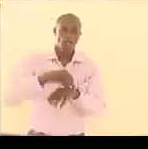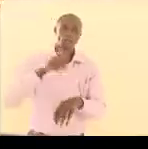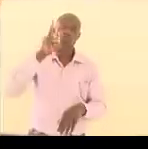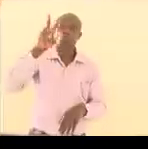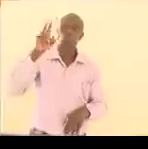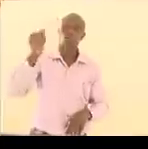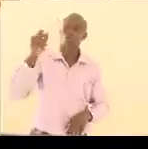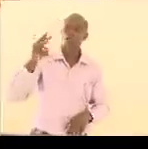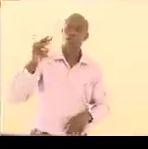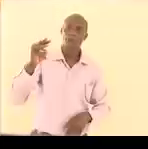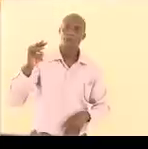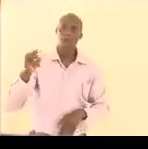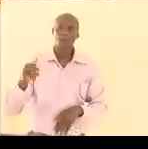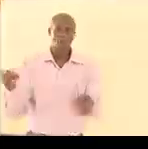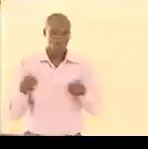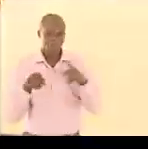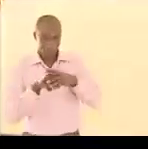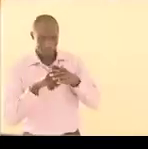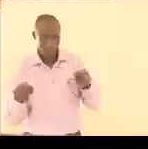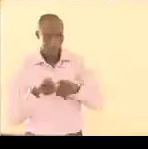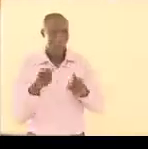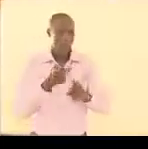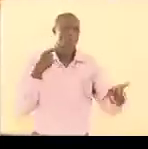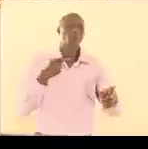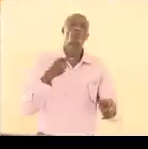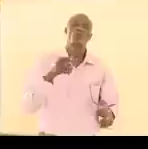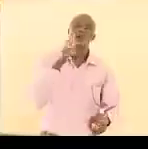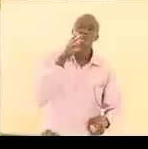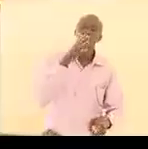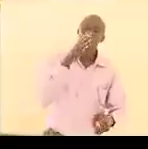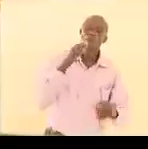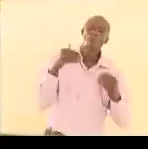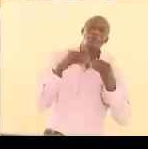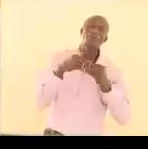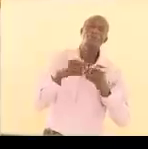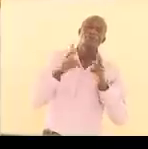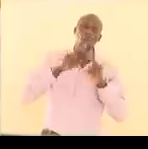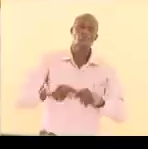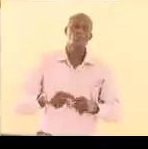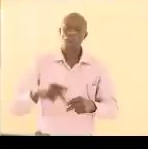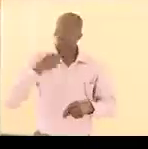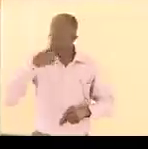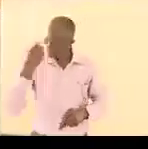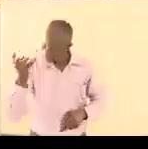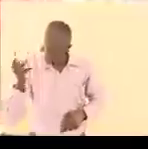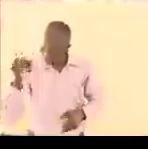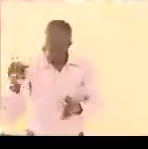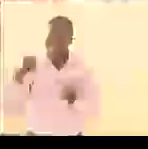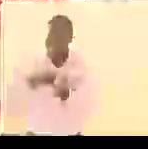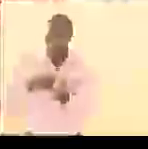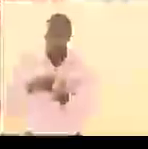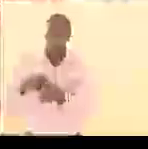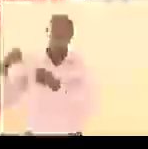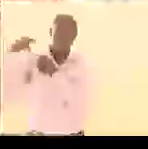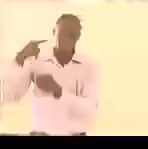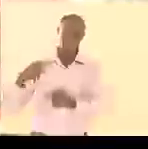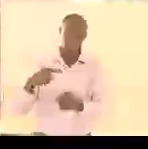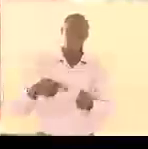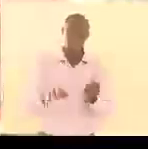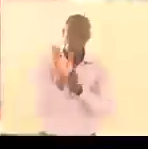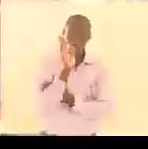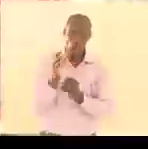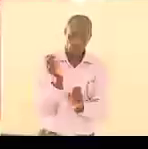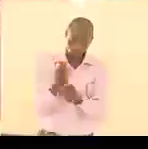at 2 a.m. that looks like the one from your mother's mate's village, you tell the cockroach that since